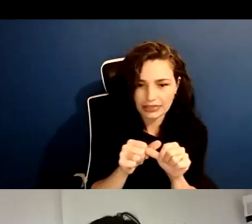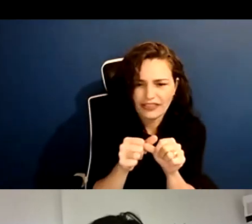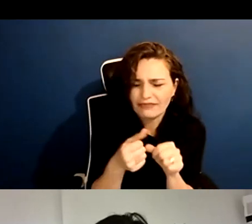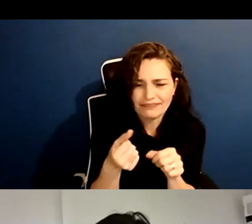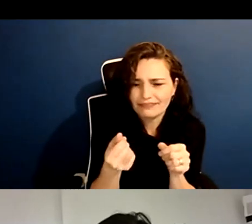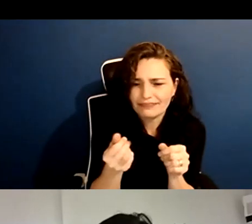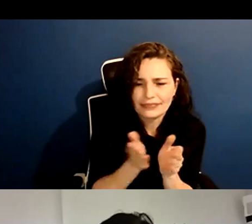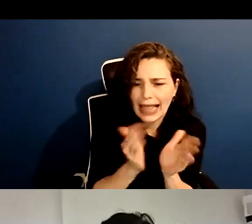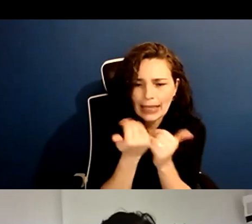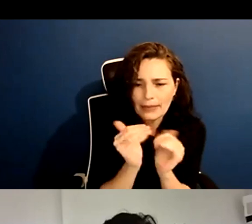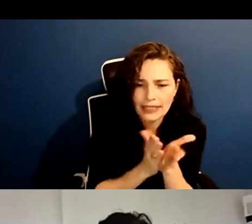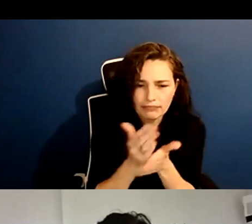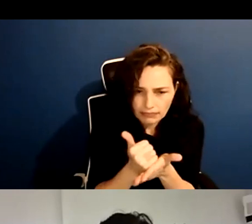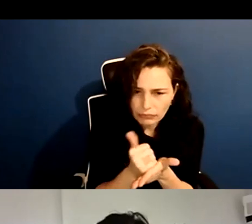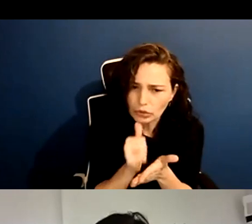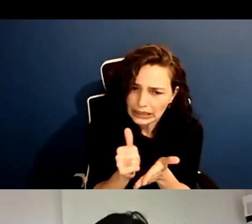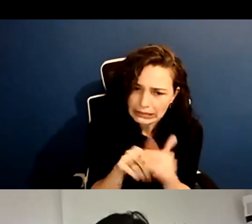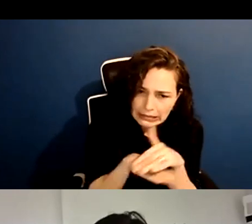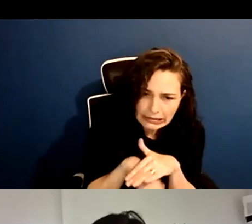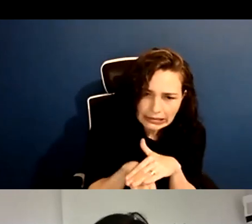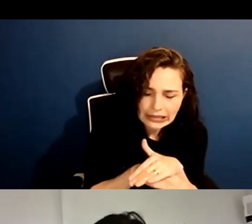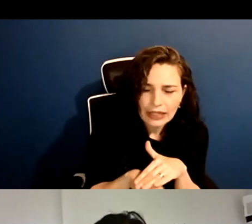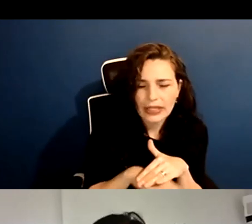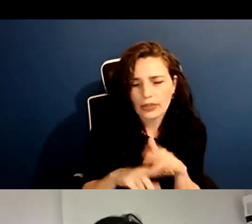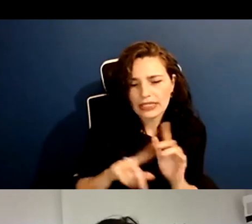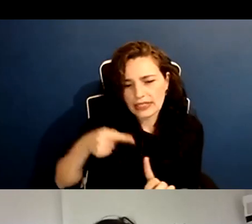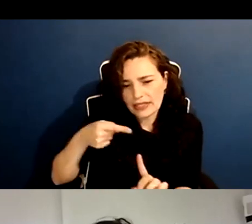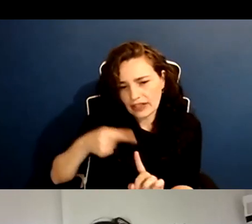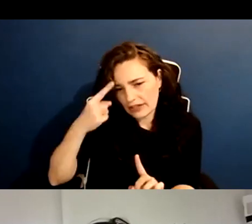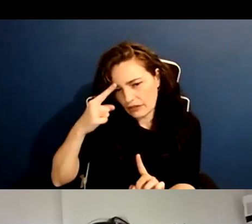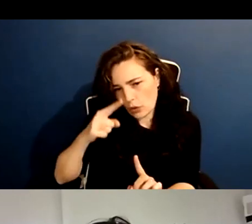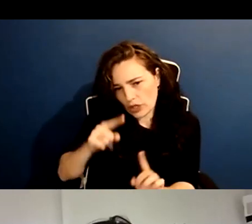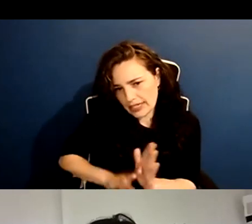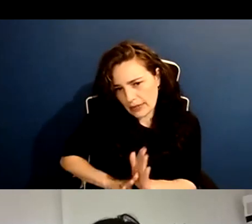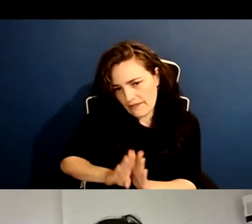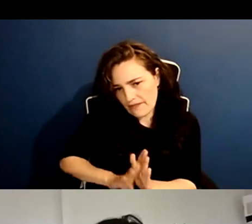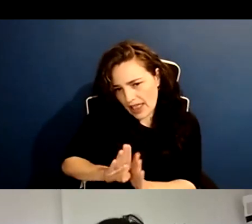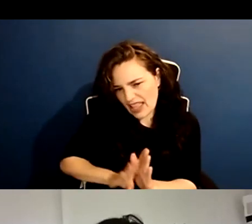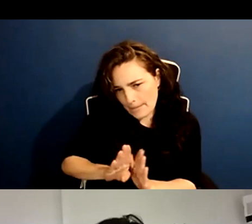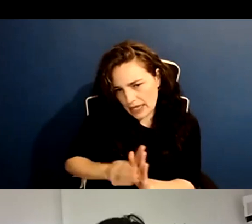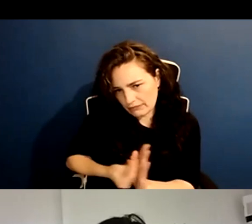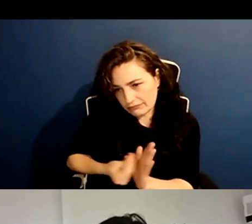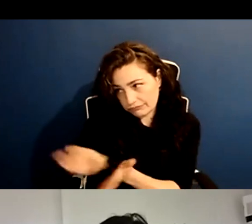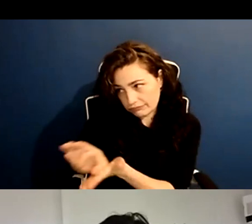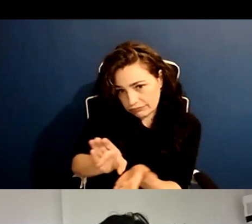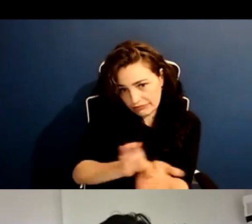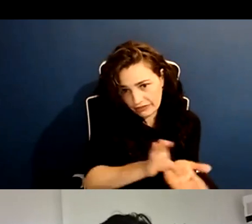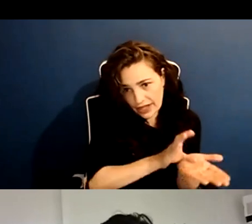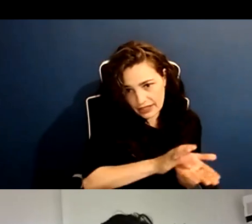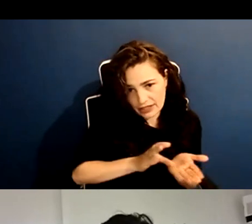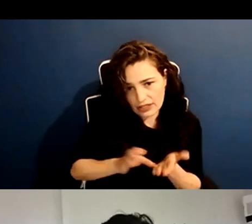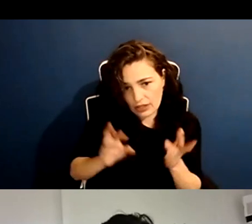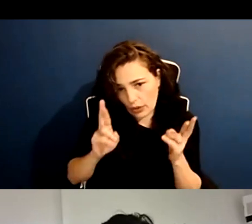funds, which made it a bit less, unwieldy. And it was also the